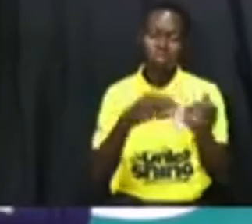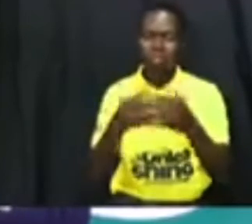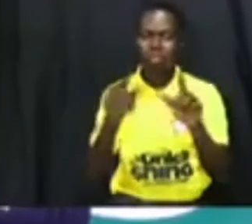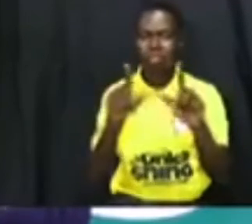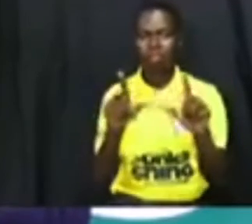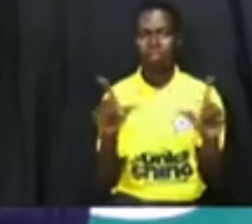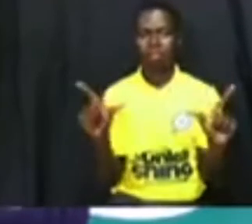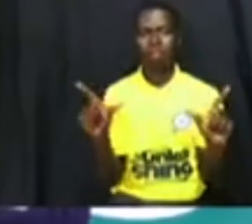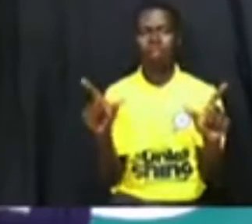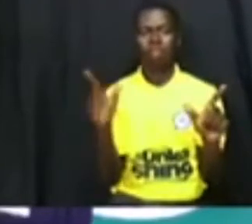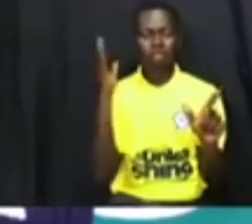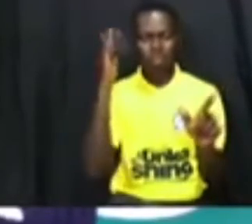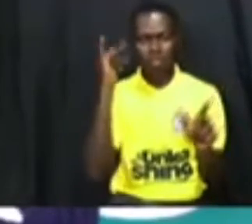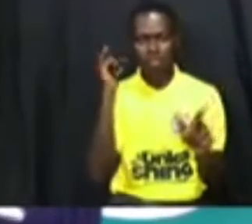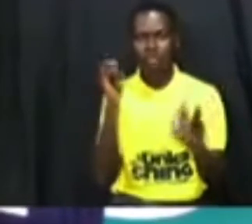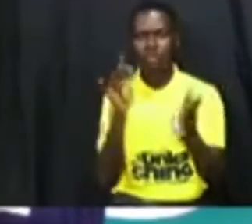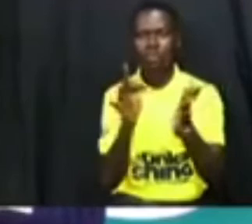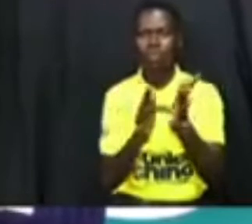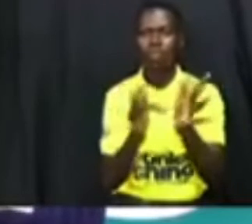Jesus is at work.